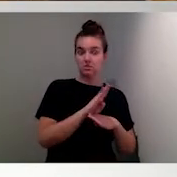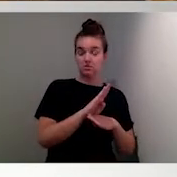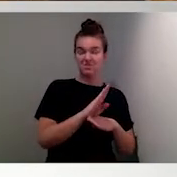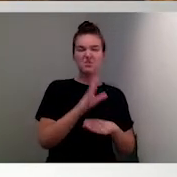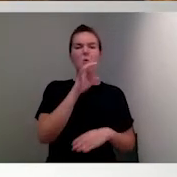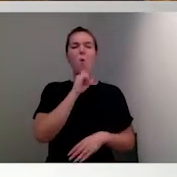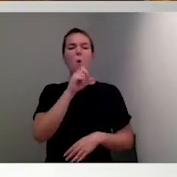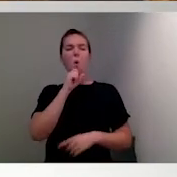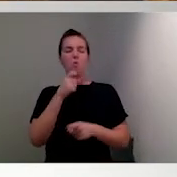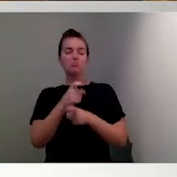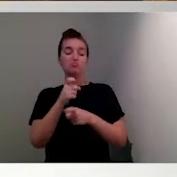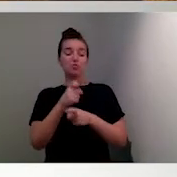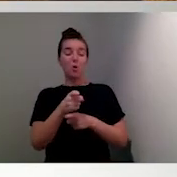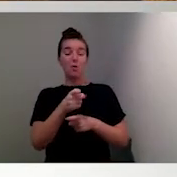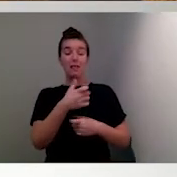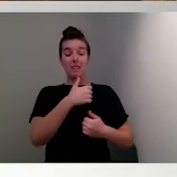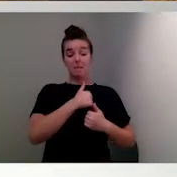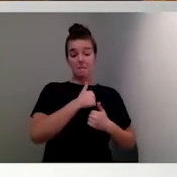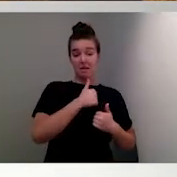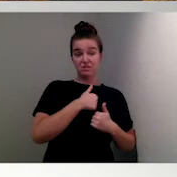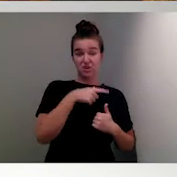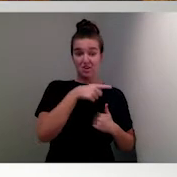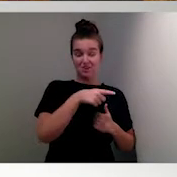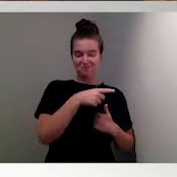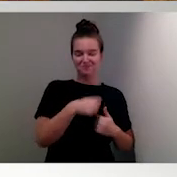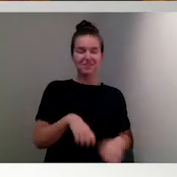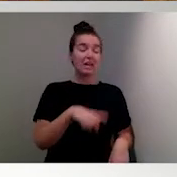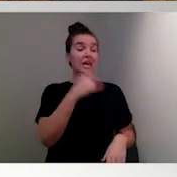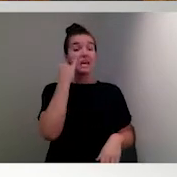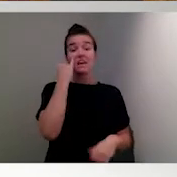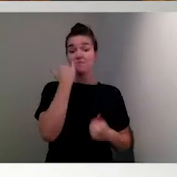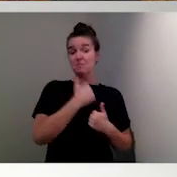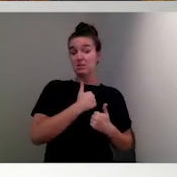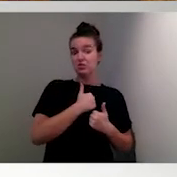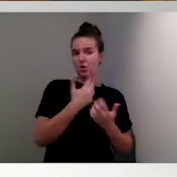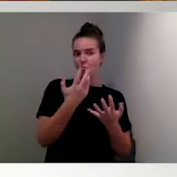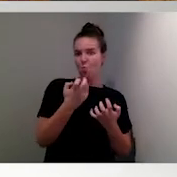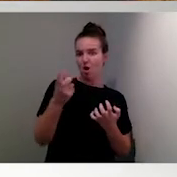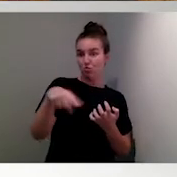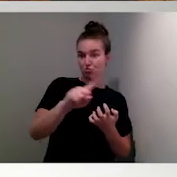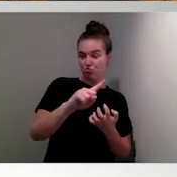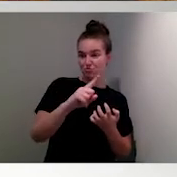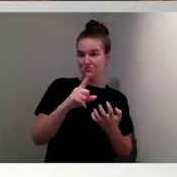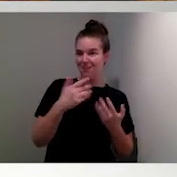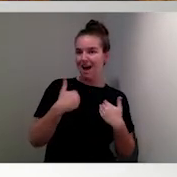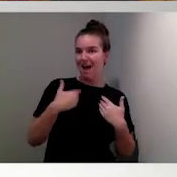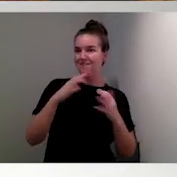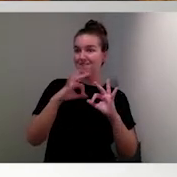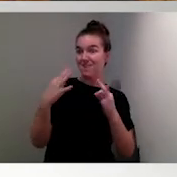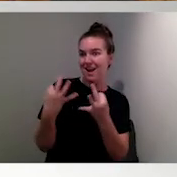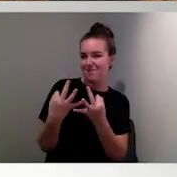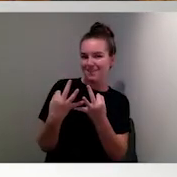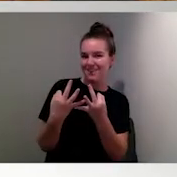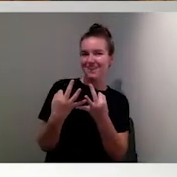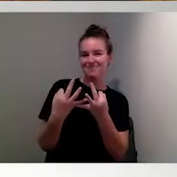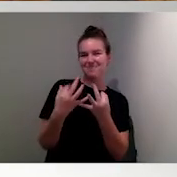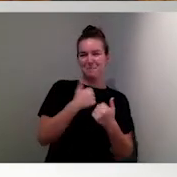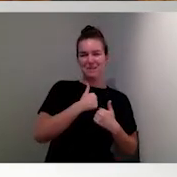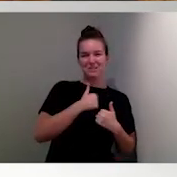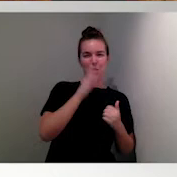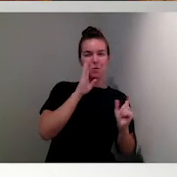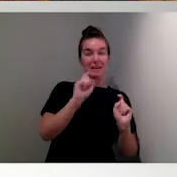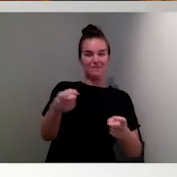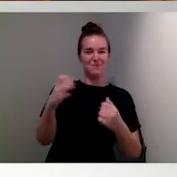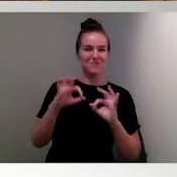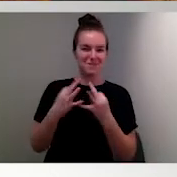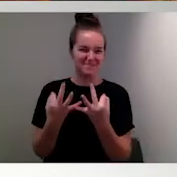If the military wanted you to have a family, they'd issue you one. So they don't give you things that